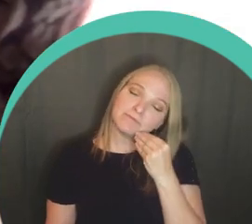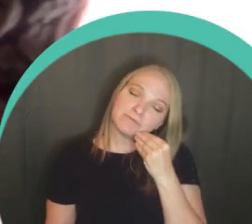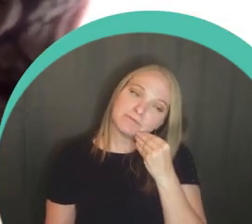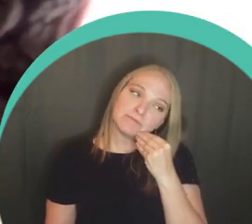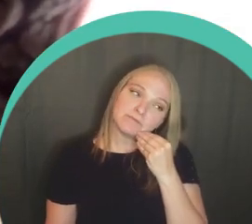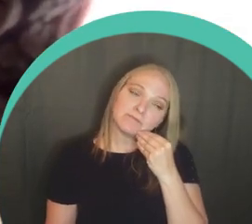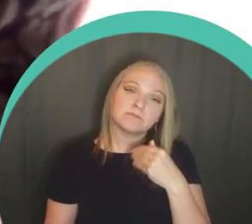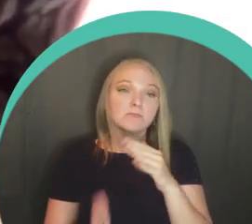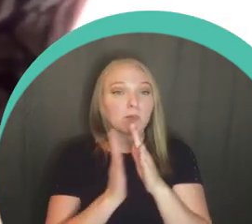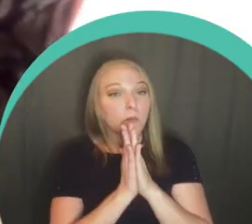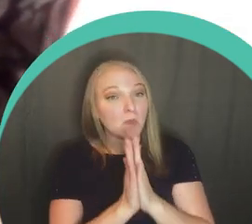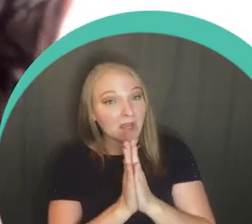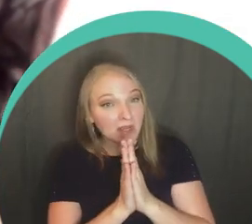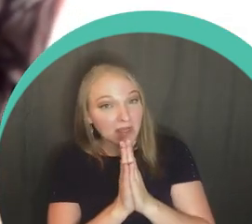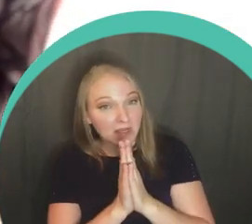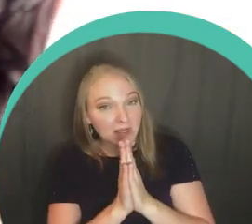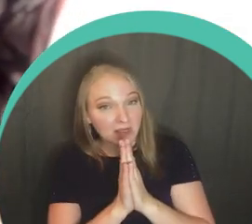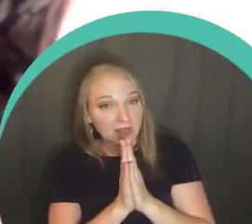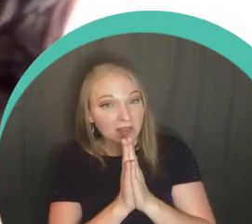pray.